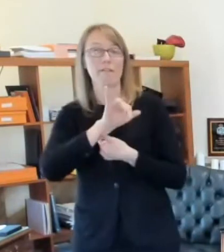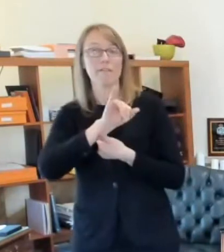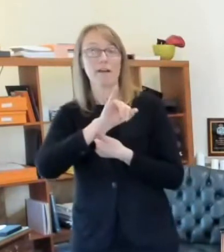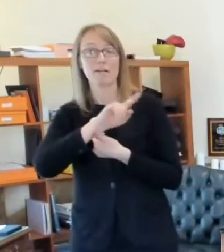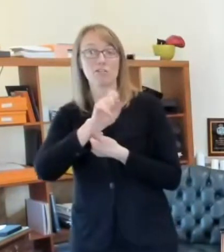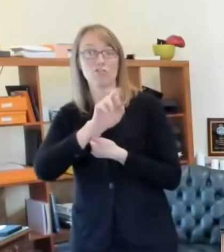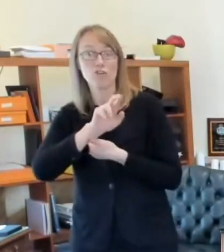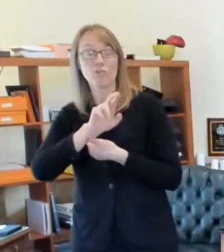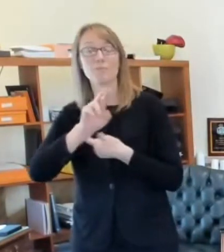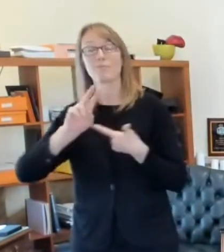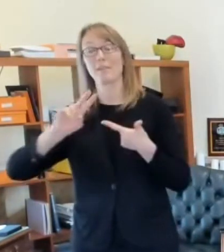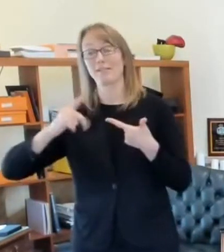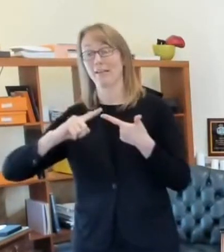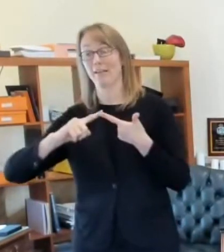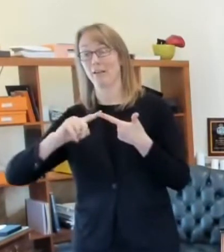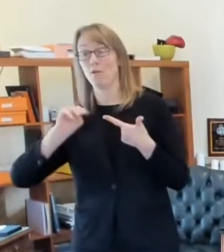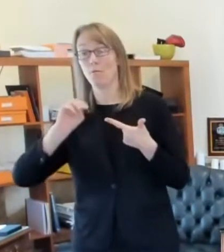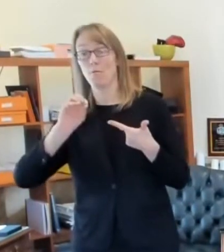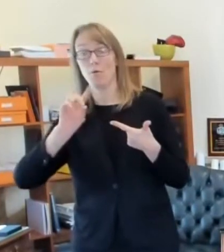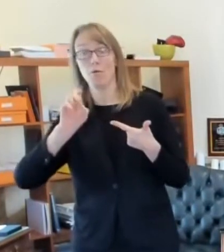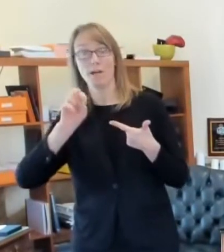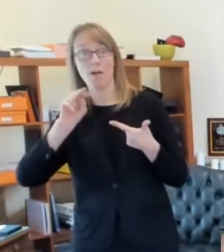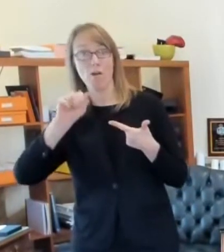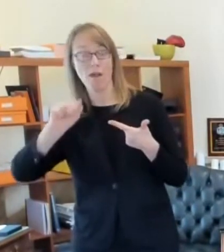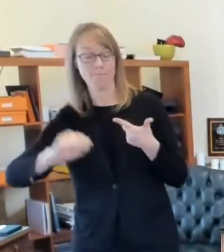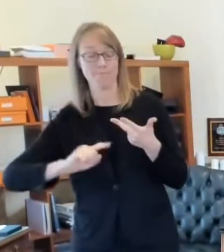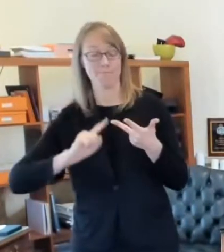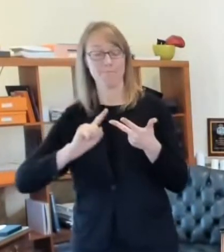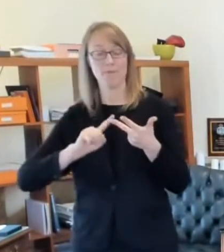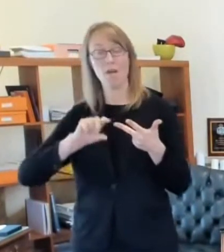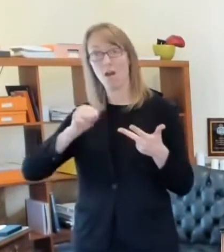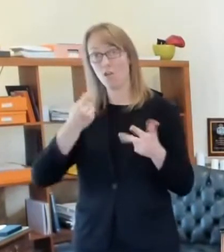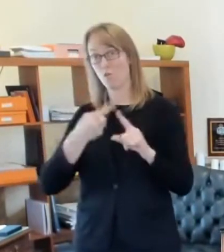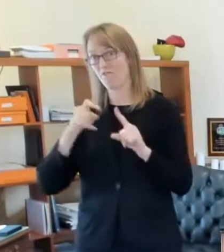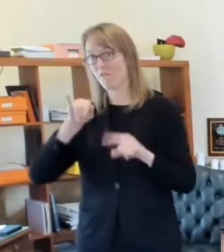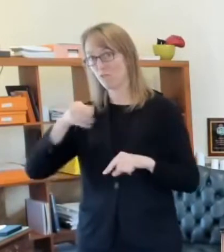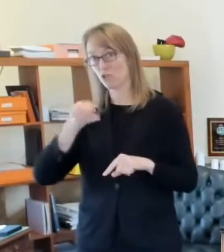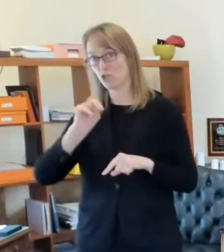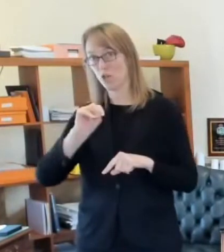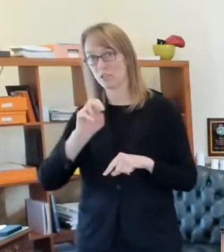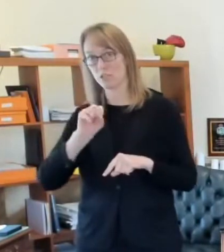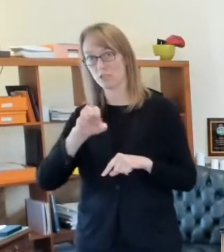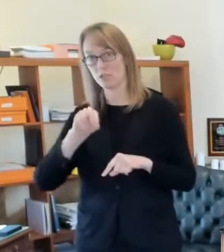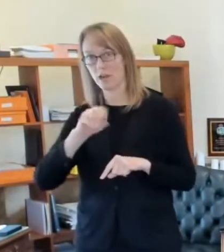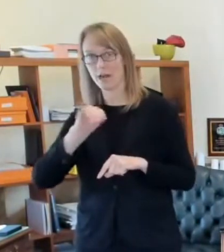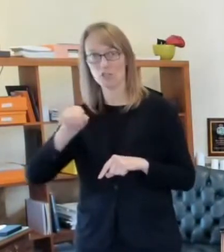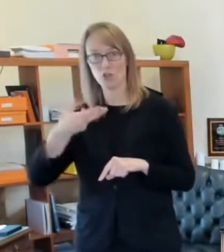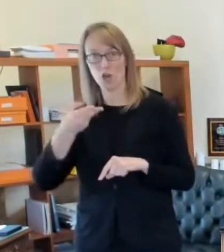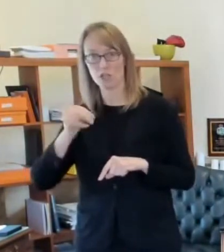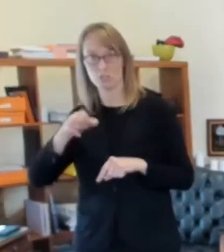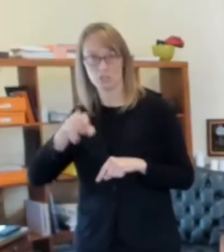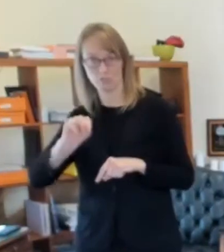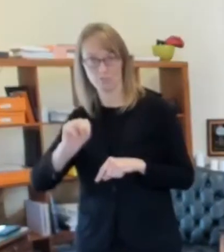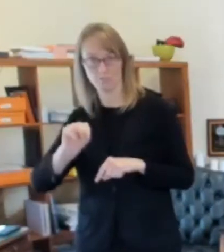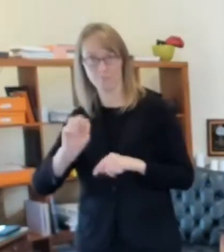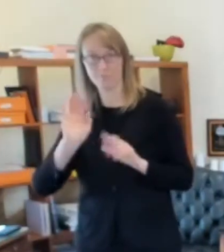very promising. Even more promising than the vaccines is